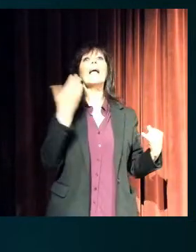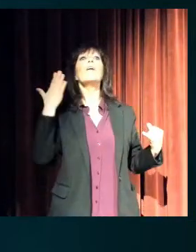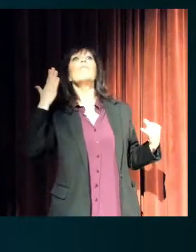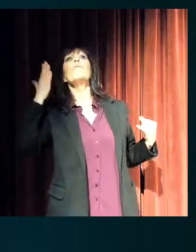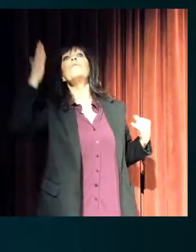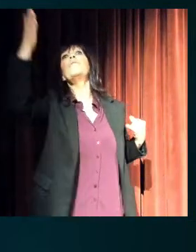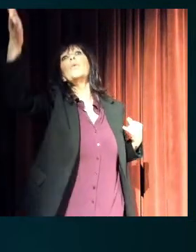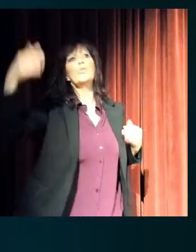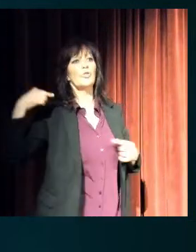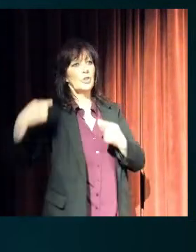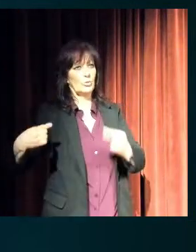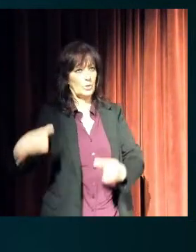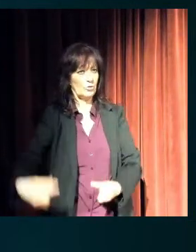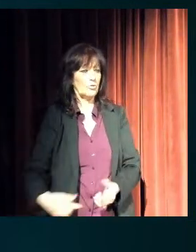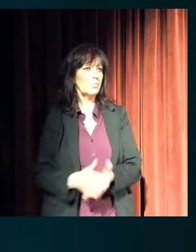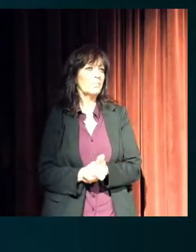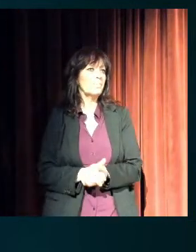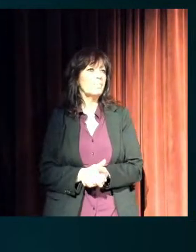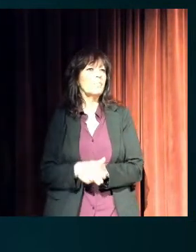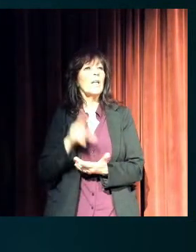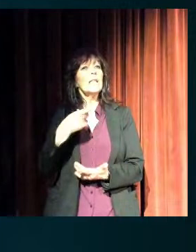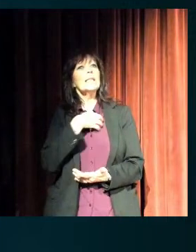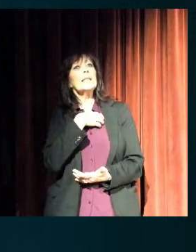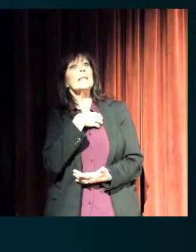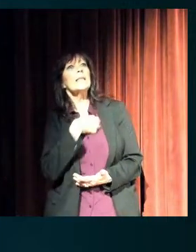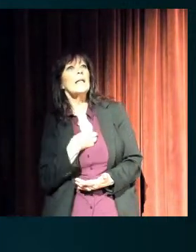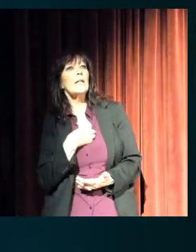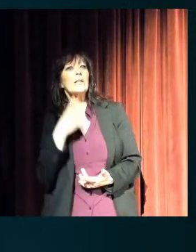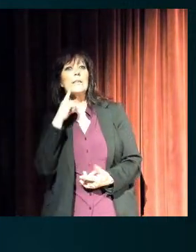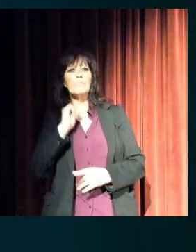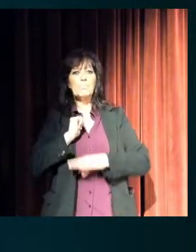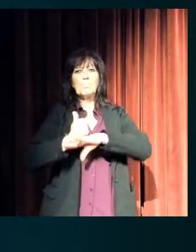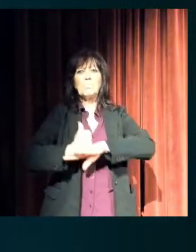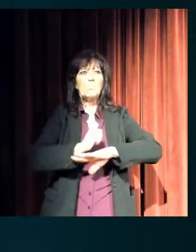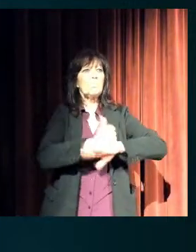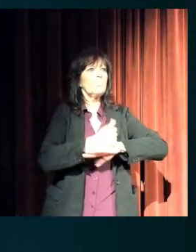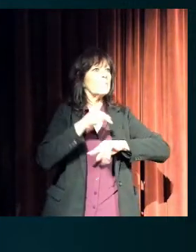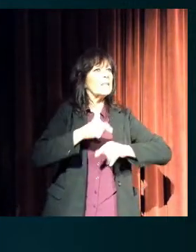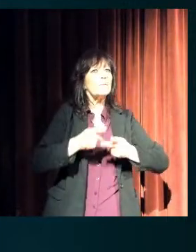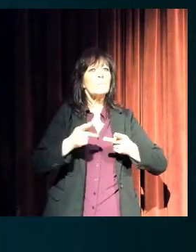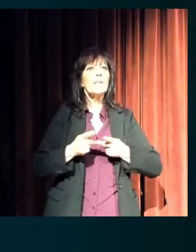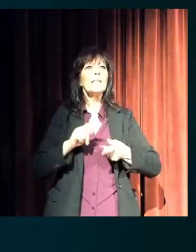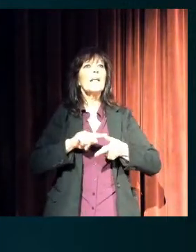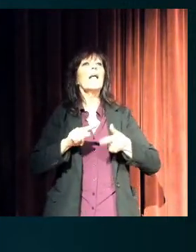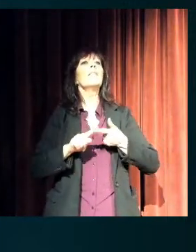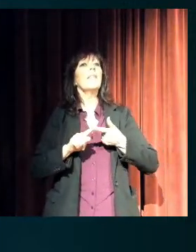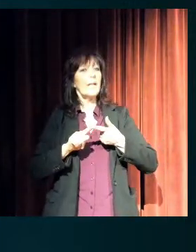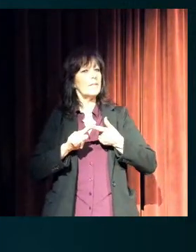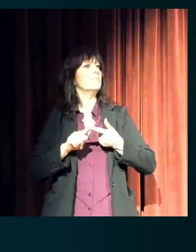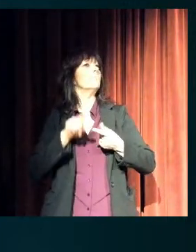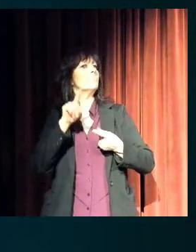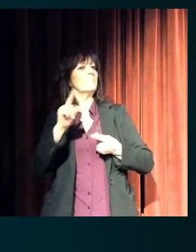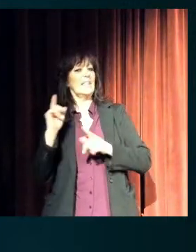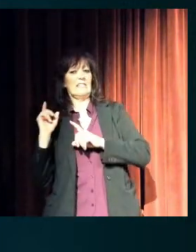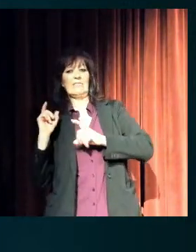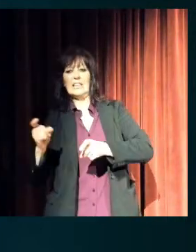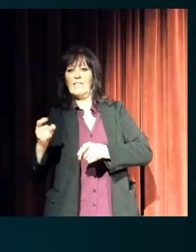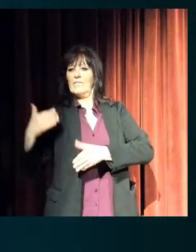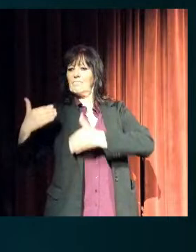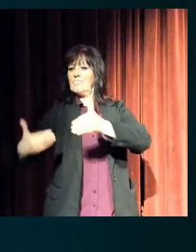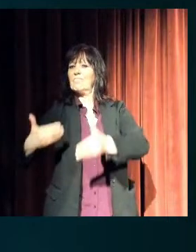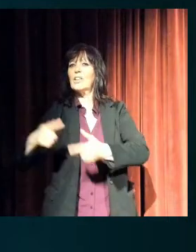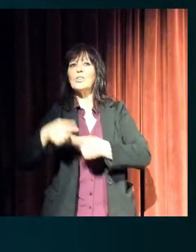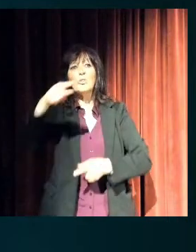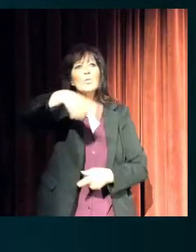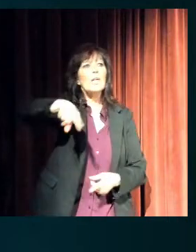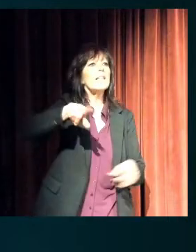future generations. The desire that built these institutions and then bequeathed that legacy to us is